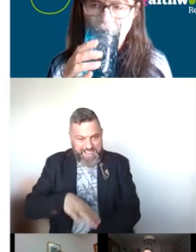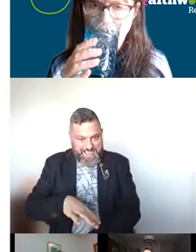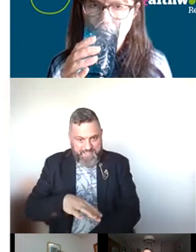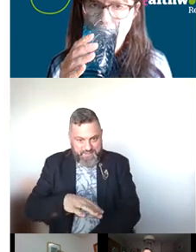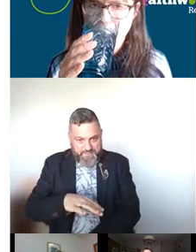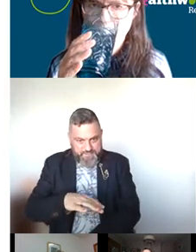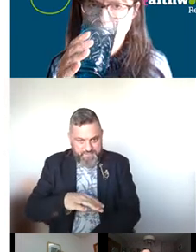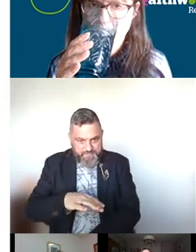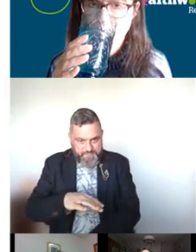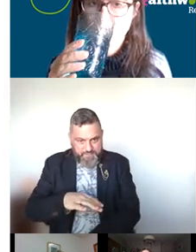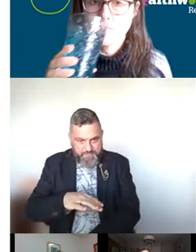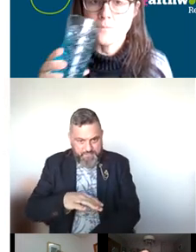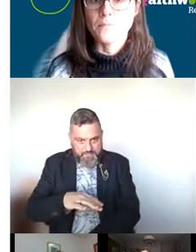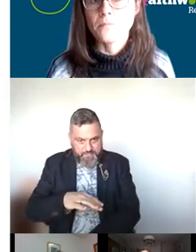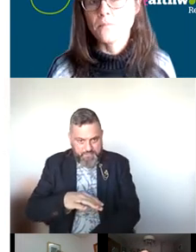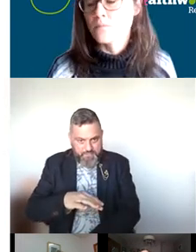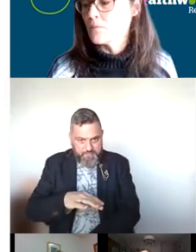integrated teams